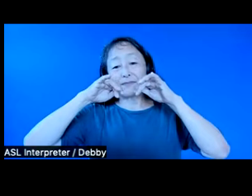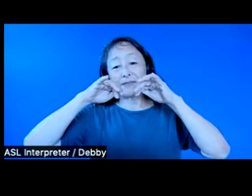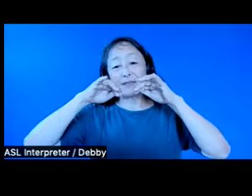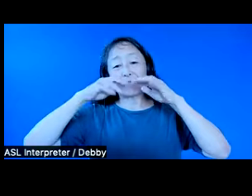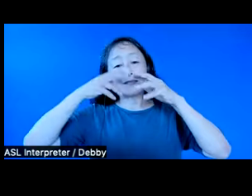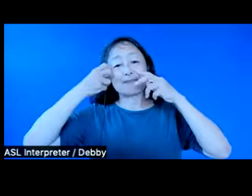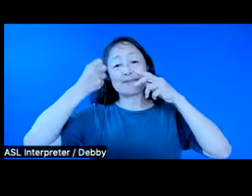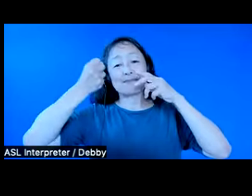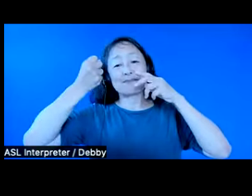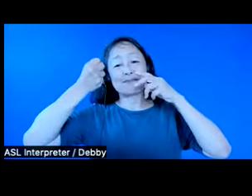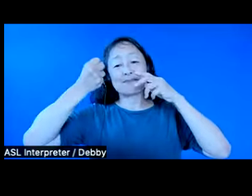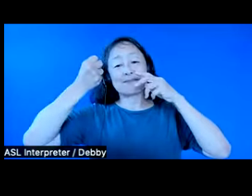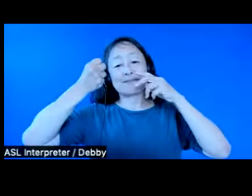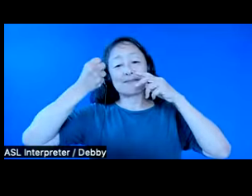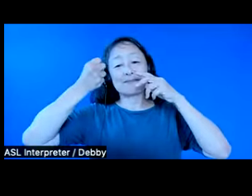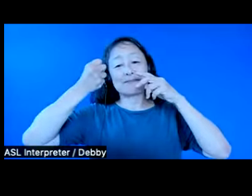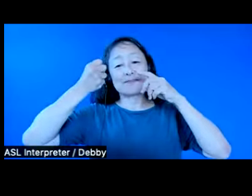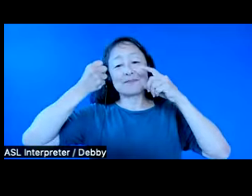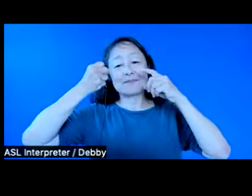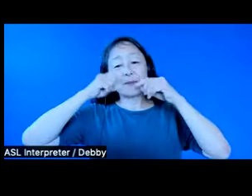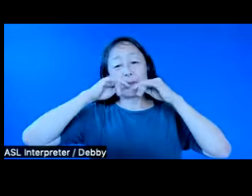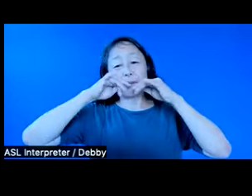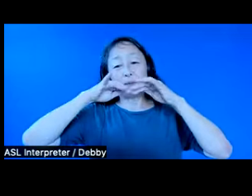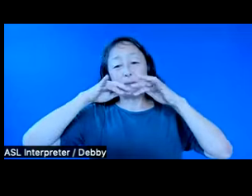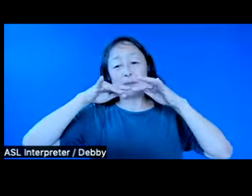Hold it. 1, 2, 3.